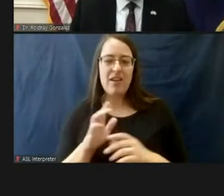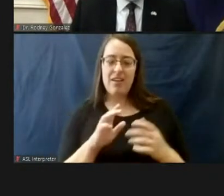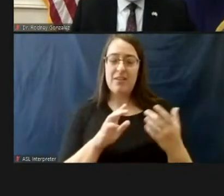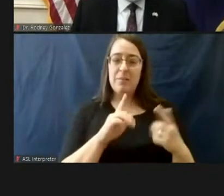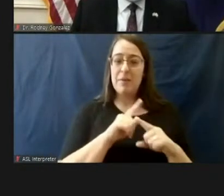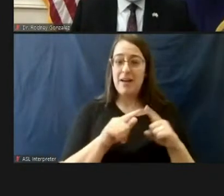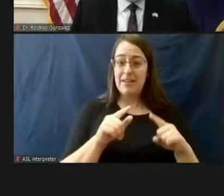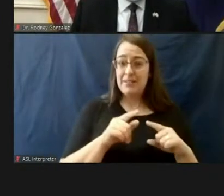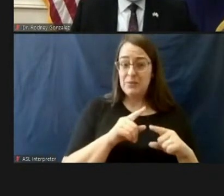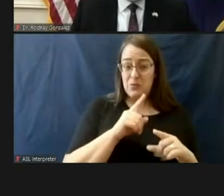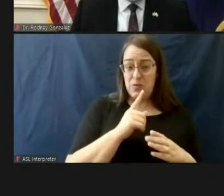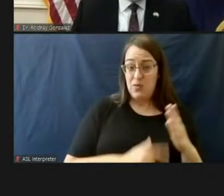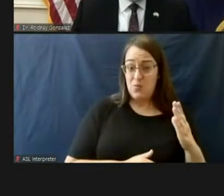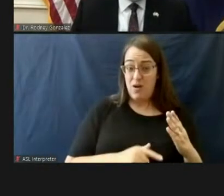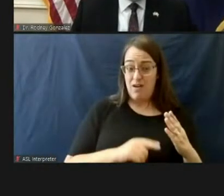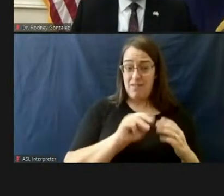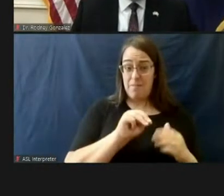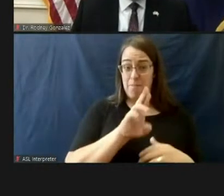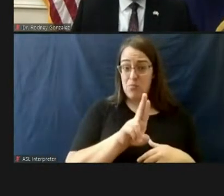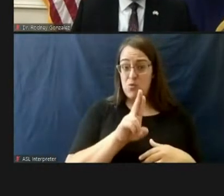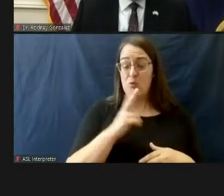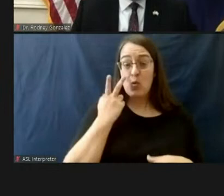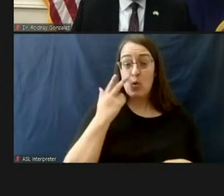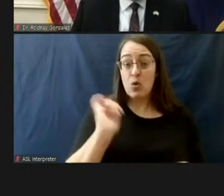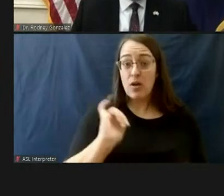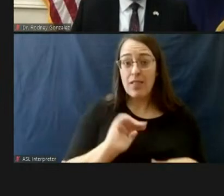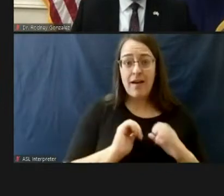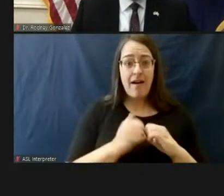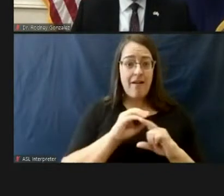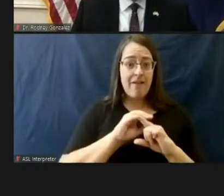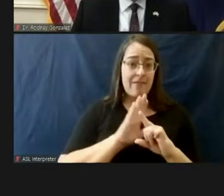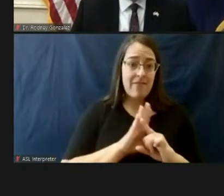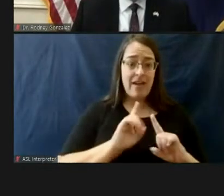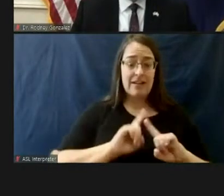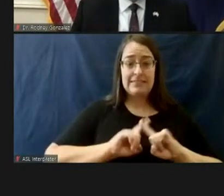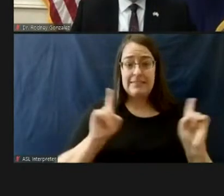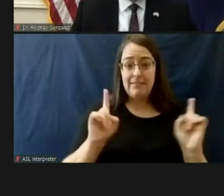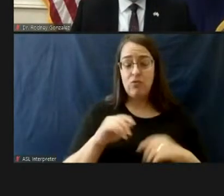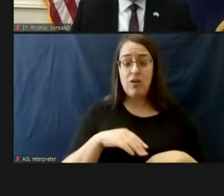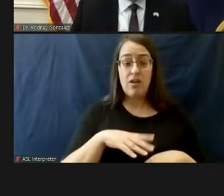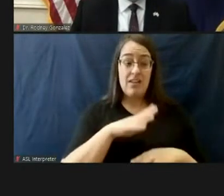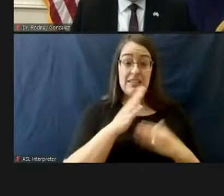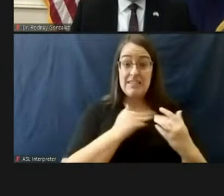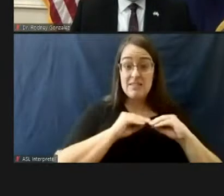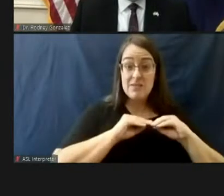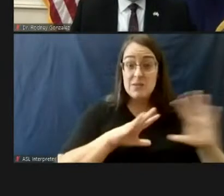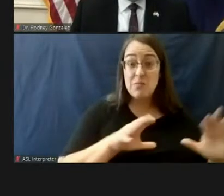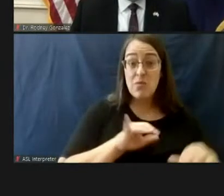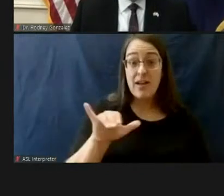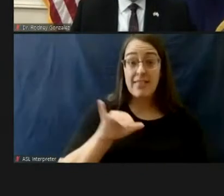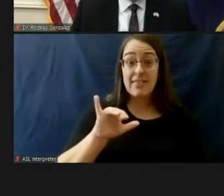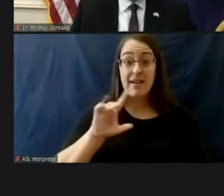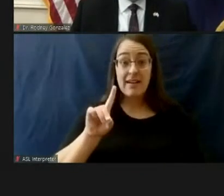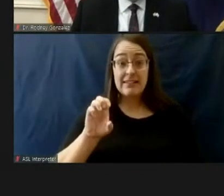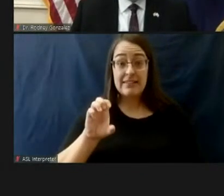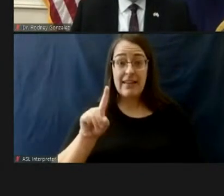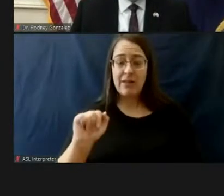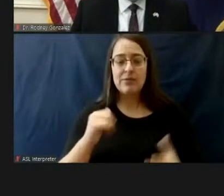immune system and what would it look like and is it as transmissible as Delta, I think that just really remains to be seen.